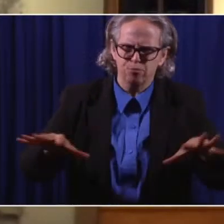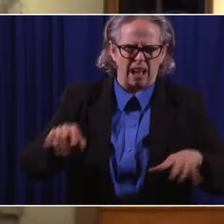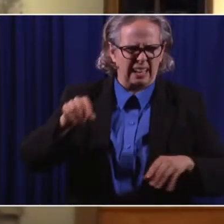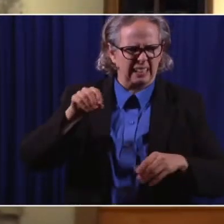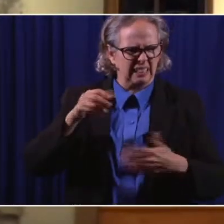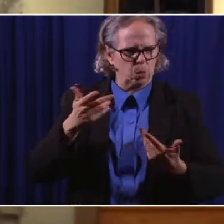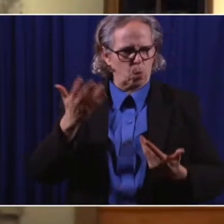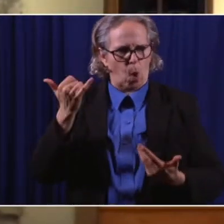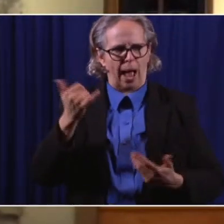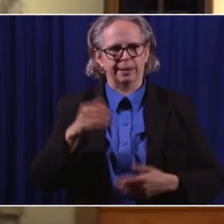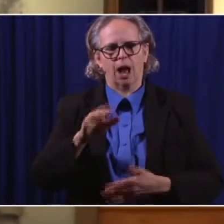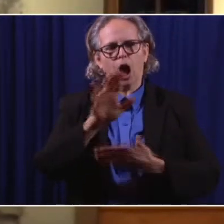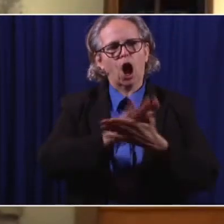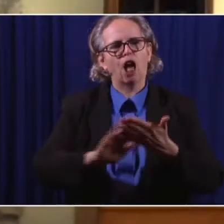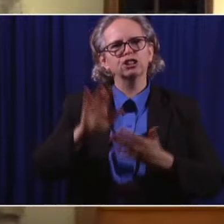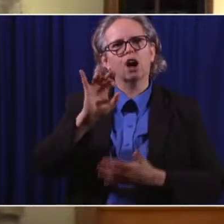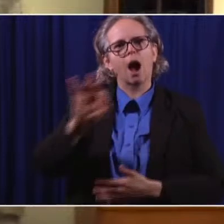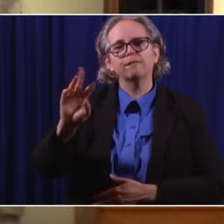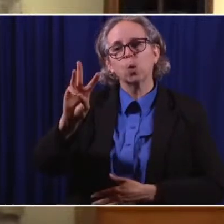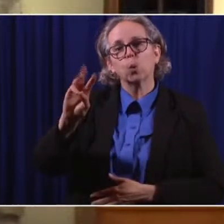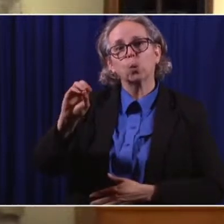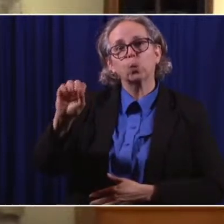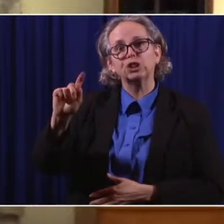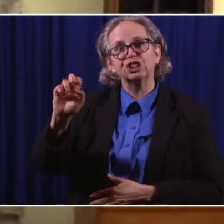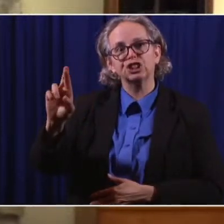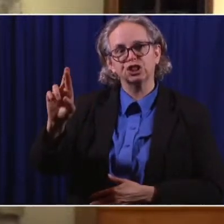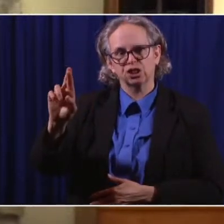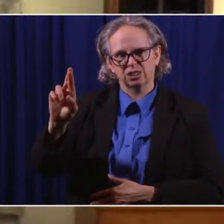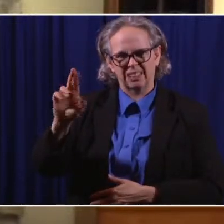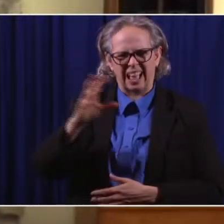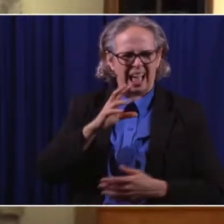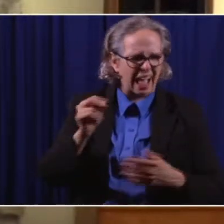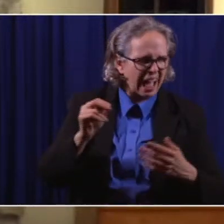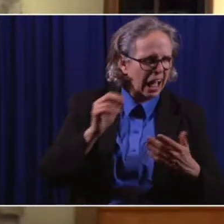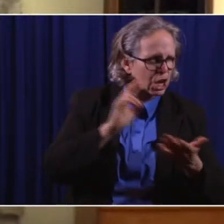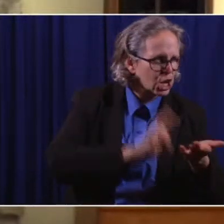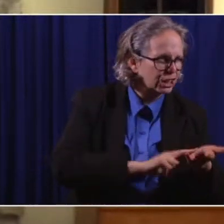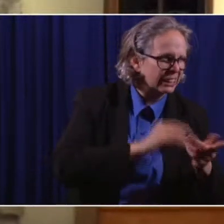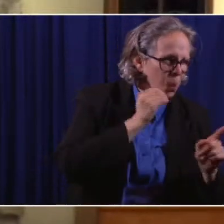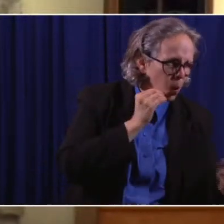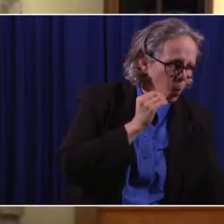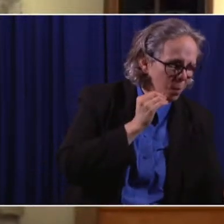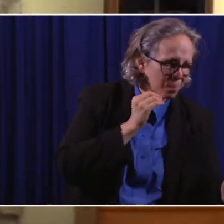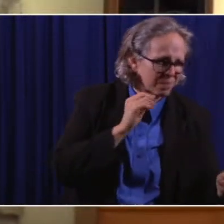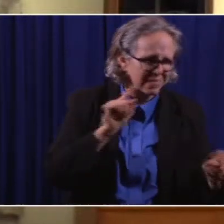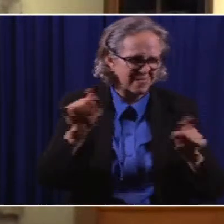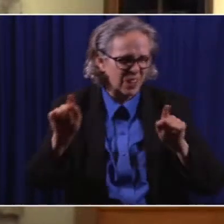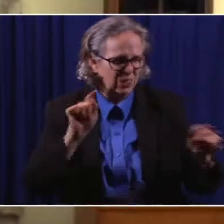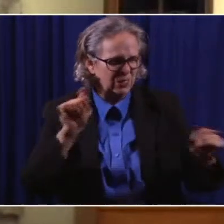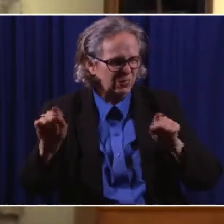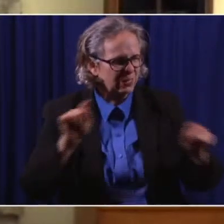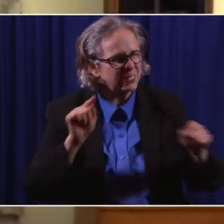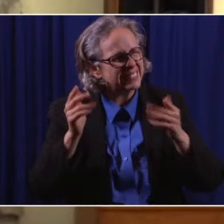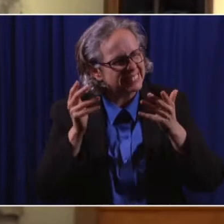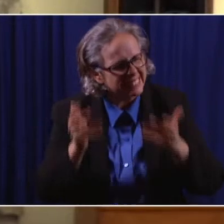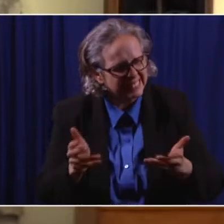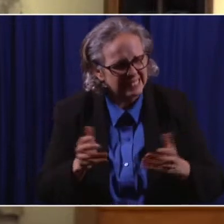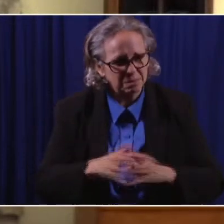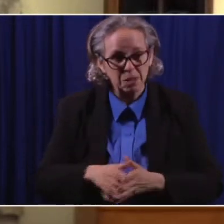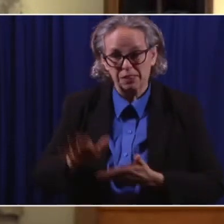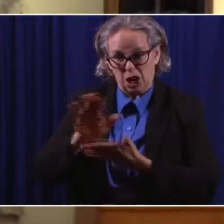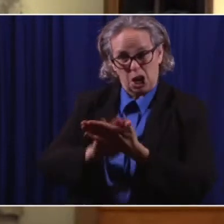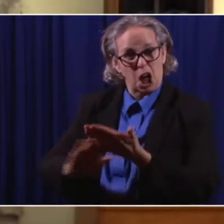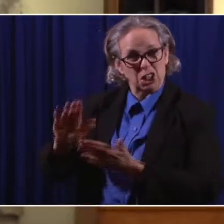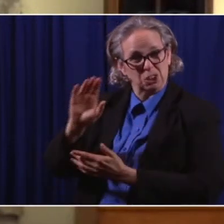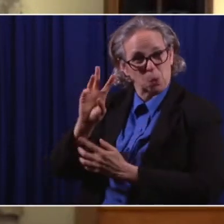been some long-term care facility outbreaks, and the College of Worcester has recently announced that they are going